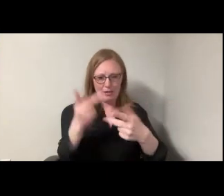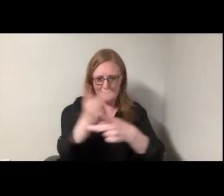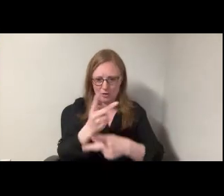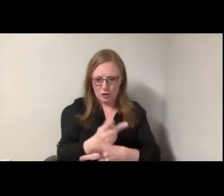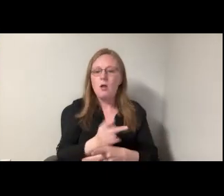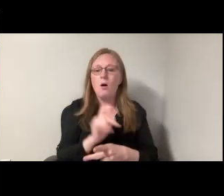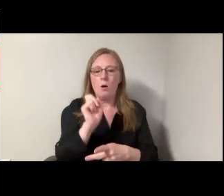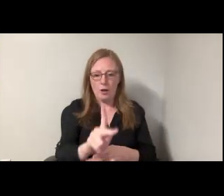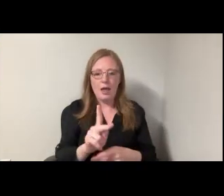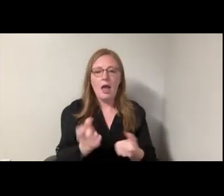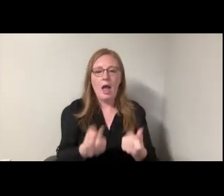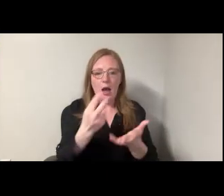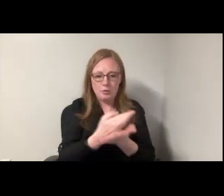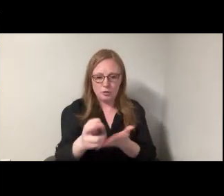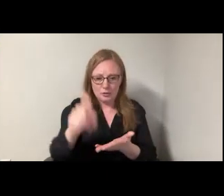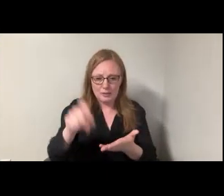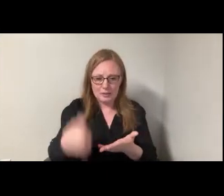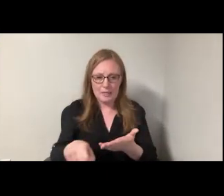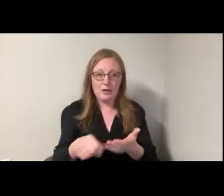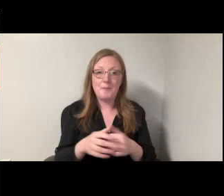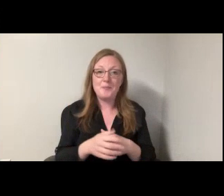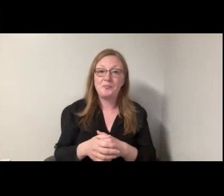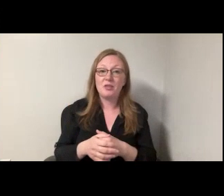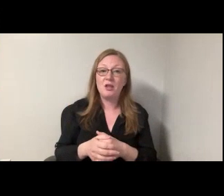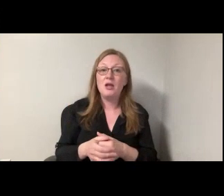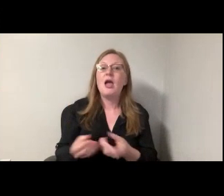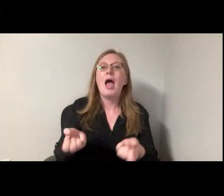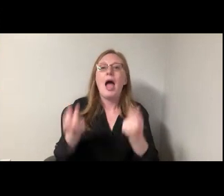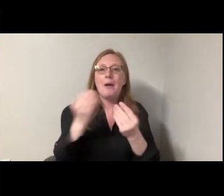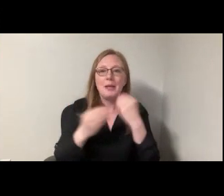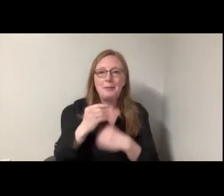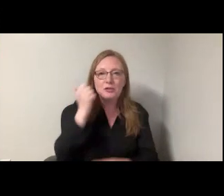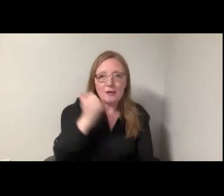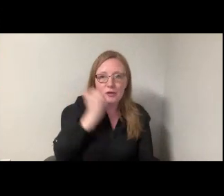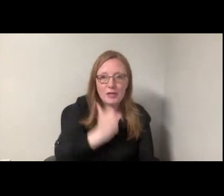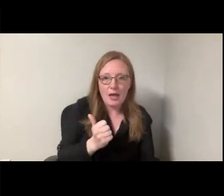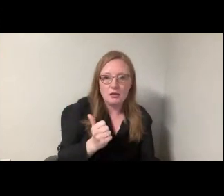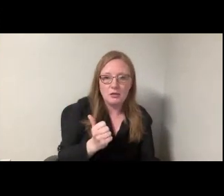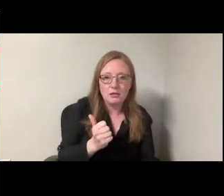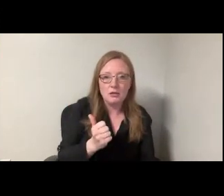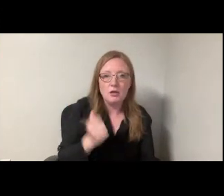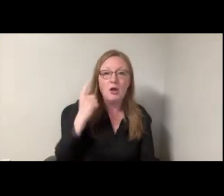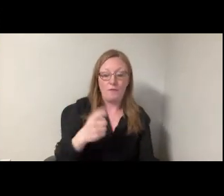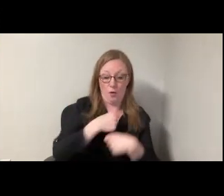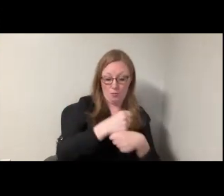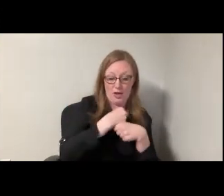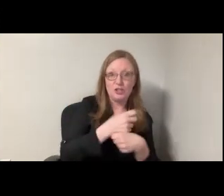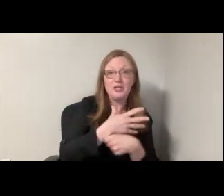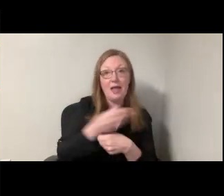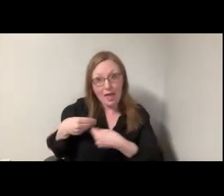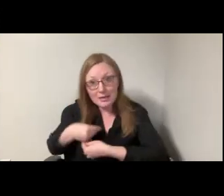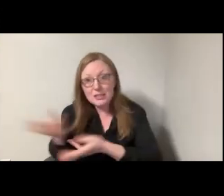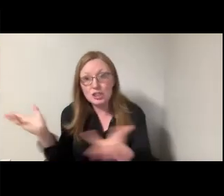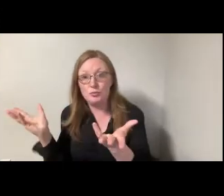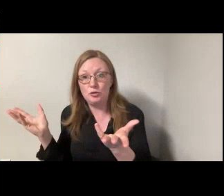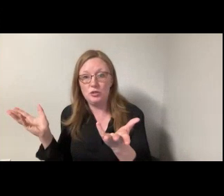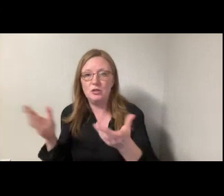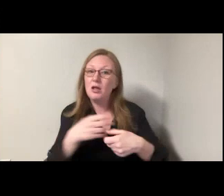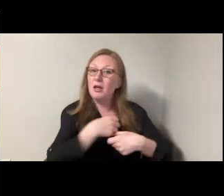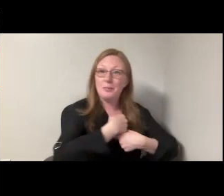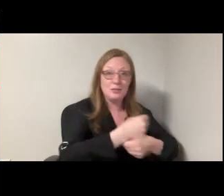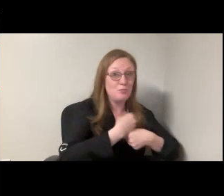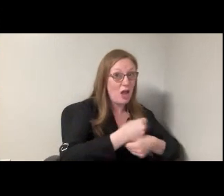number of resources you need. Feeding is how many meals per day for production and distribution. Because production